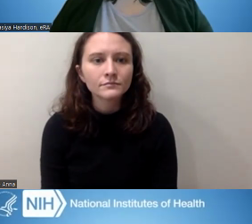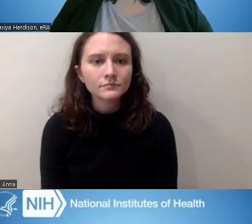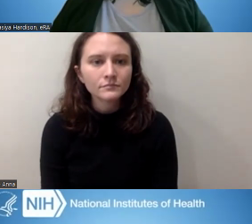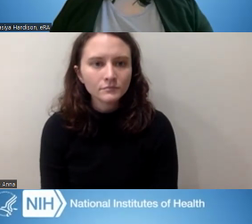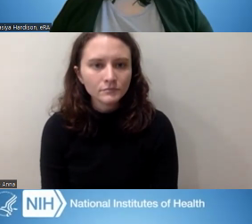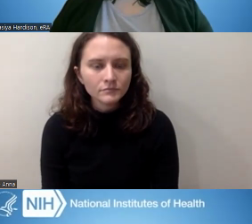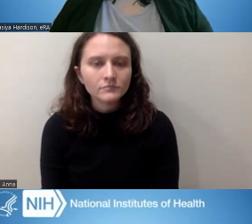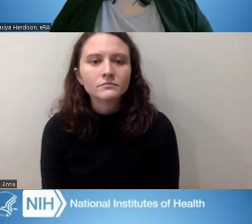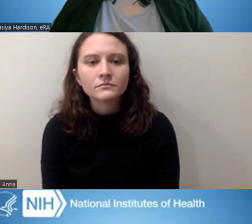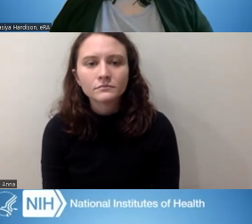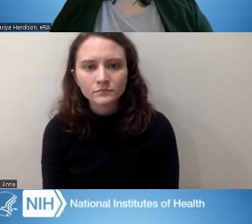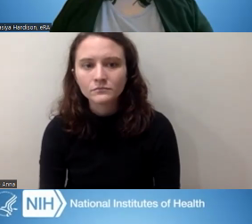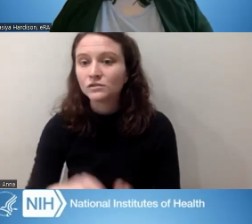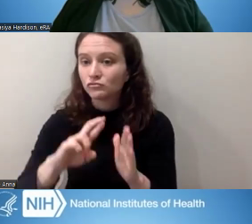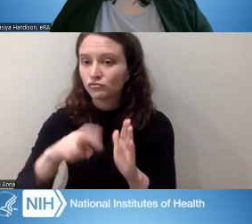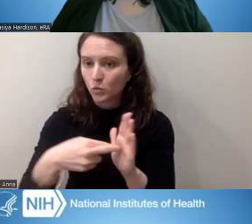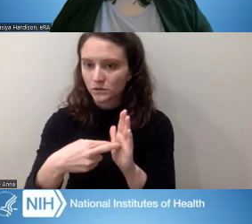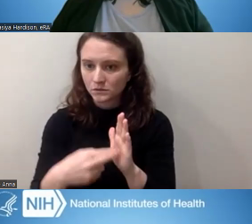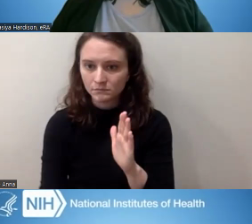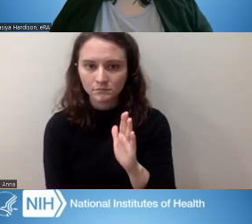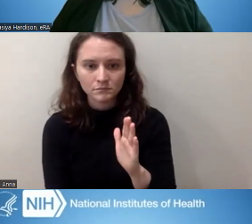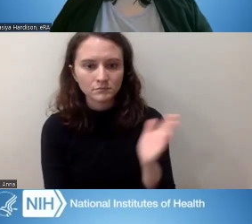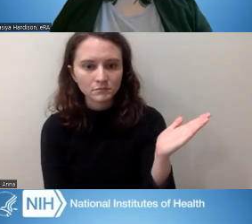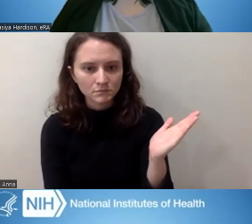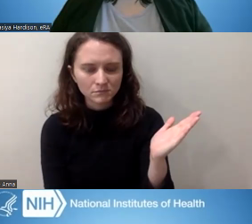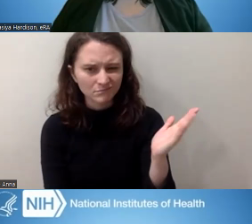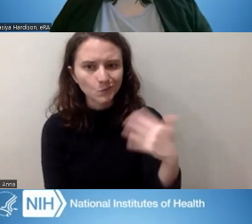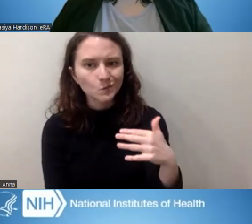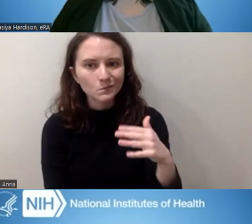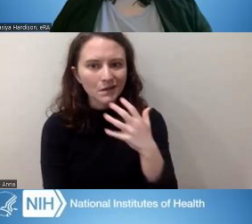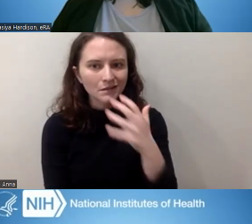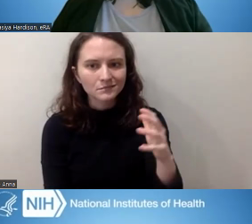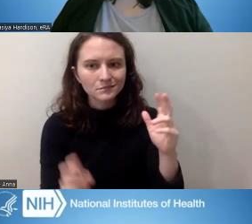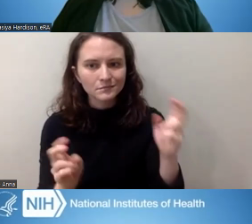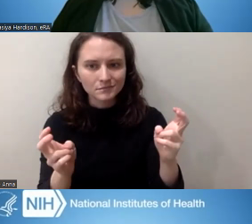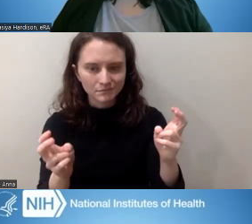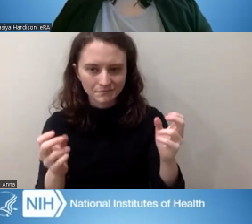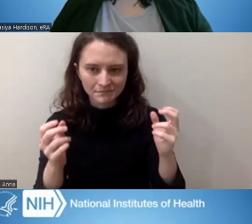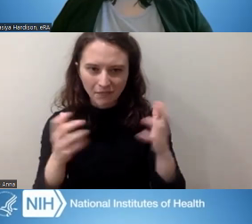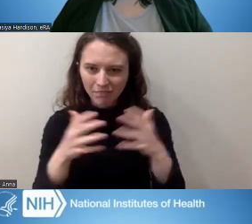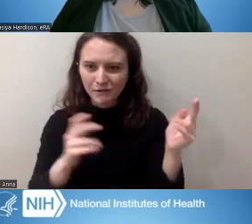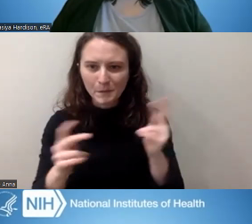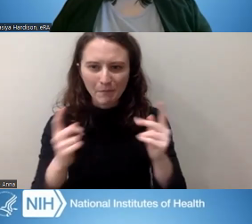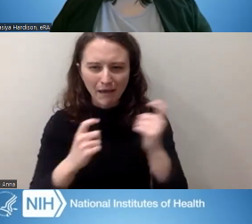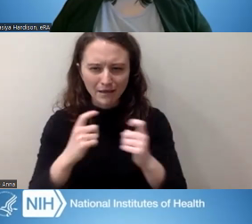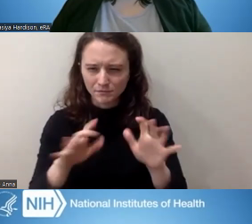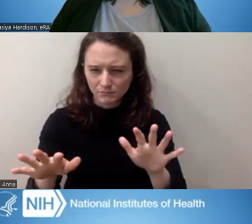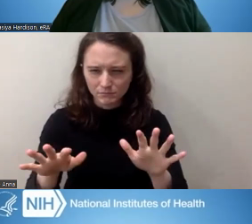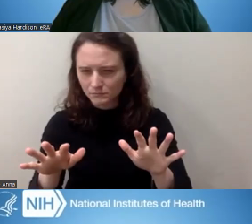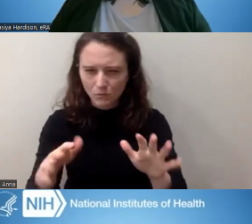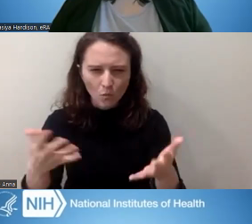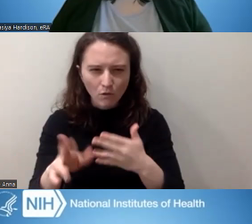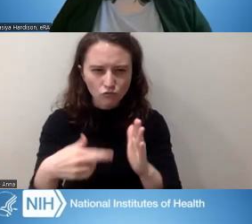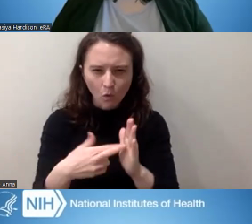eRA common user roles. This is a very hot topic. We get a lot of questions about it. What roles should an individual